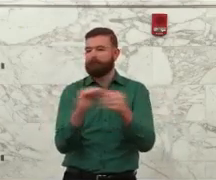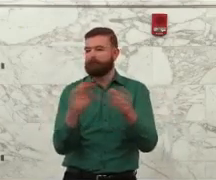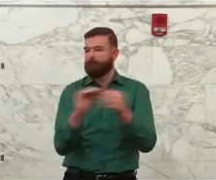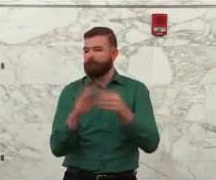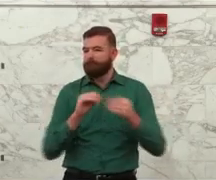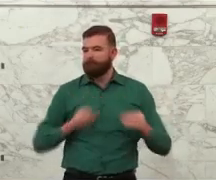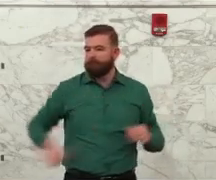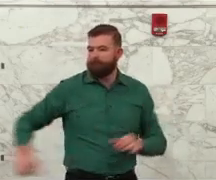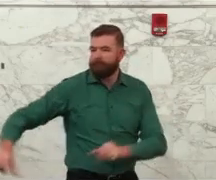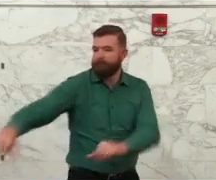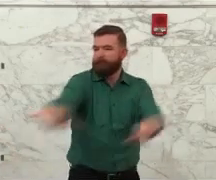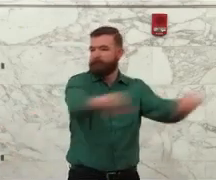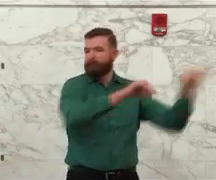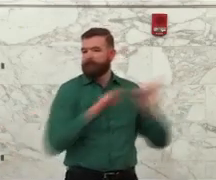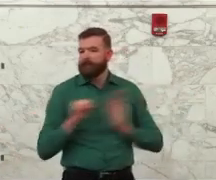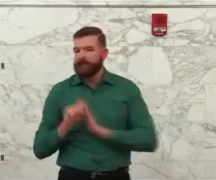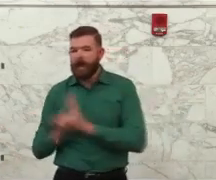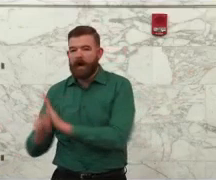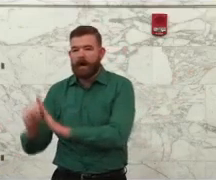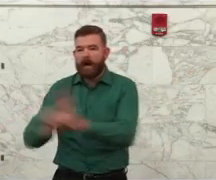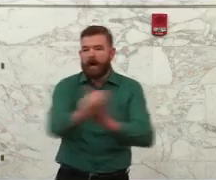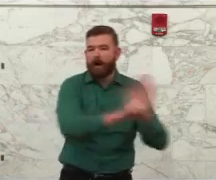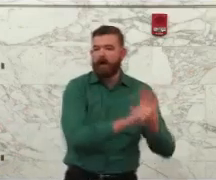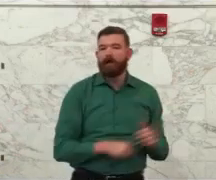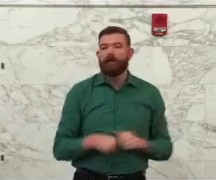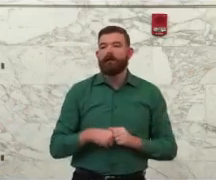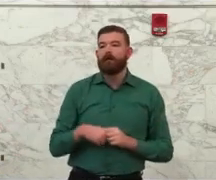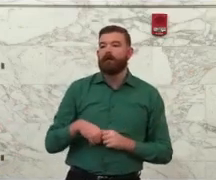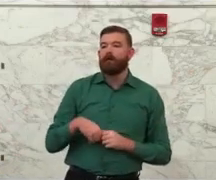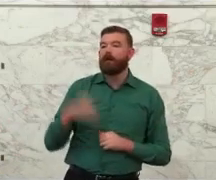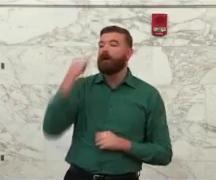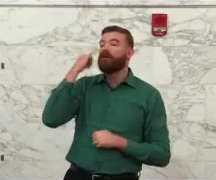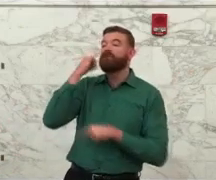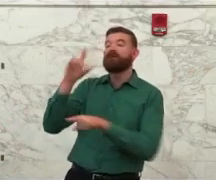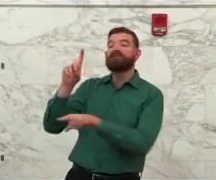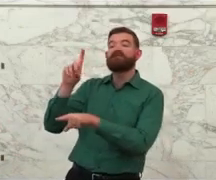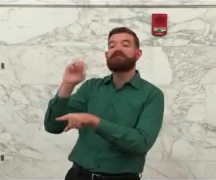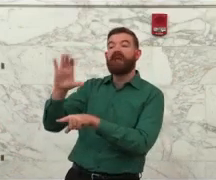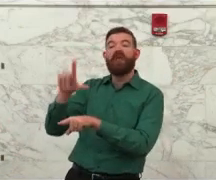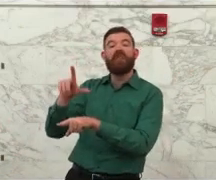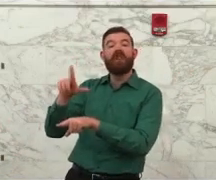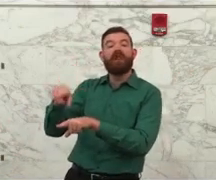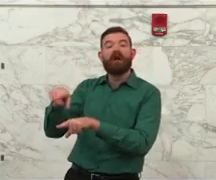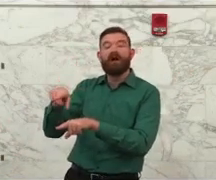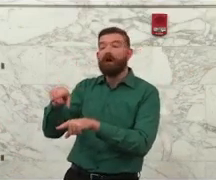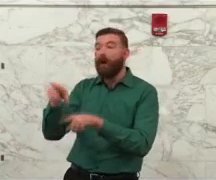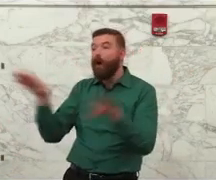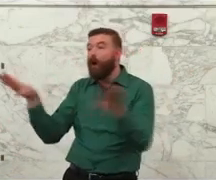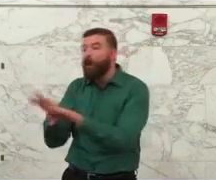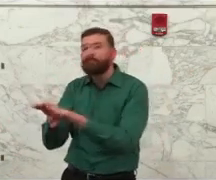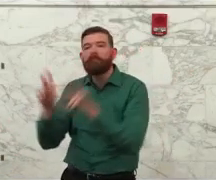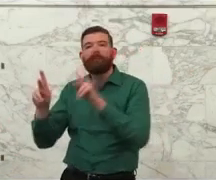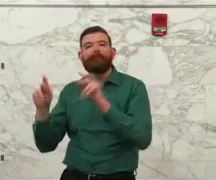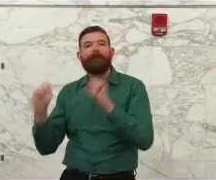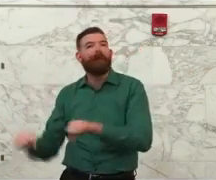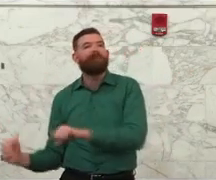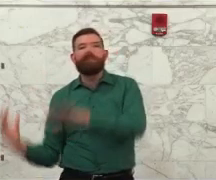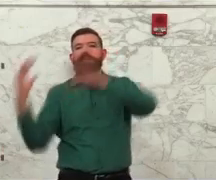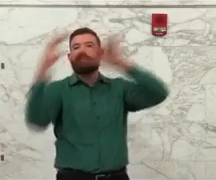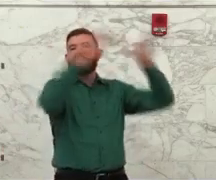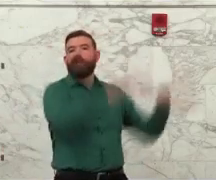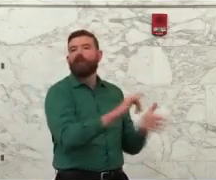their parties or their shopping habits across state lines. So, under this executive order,